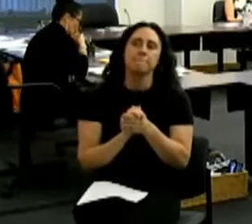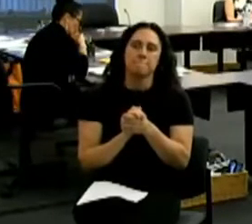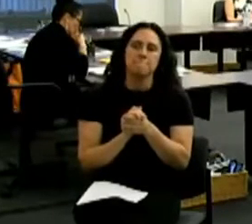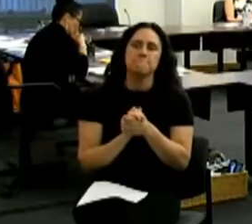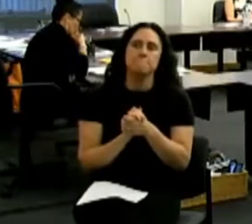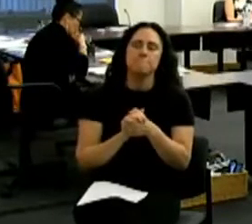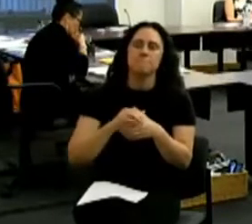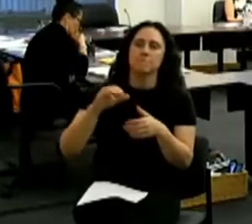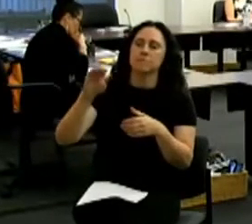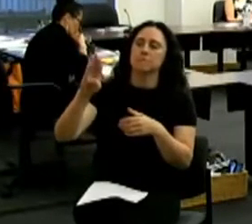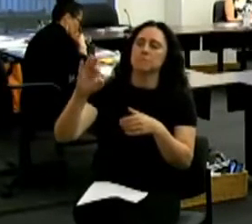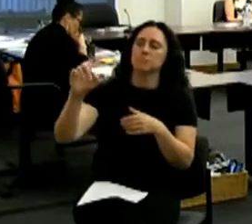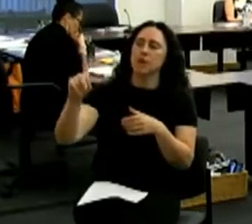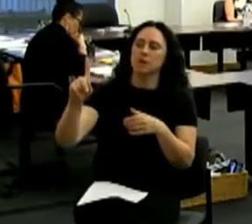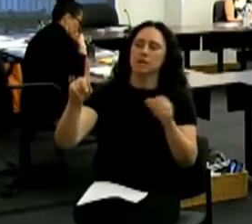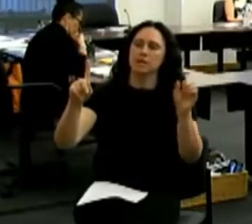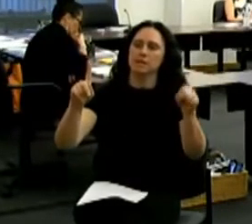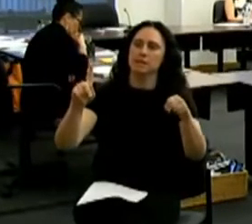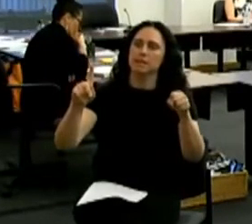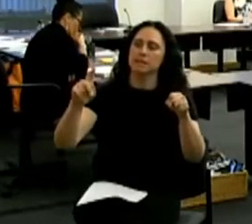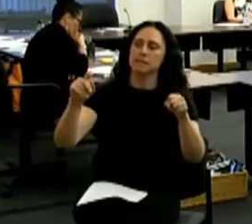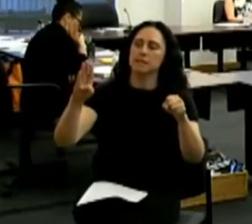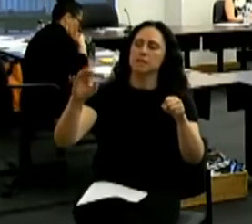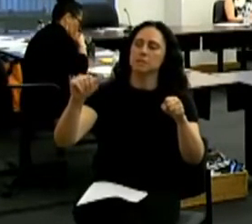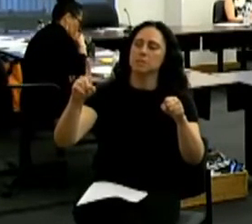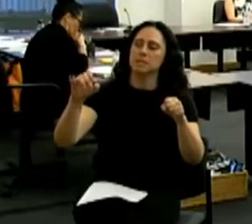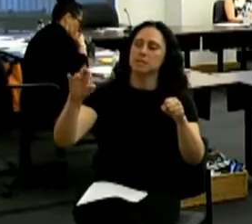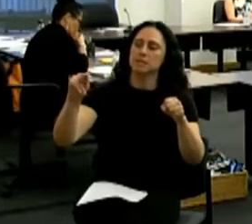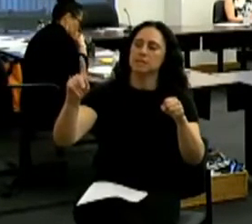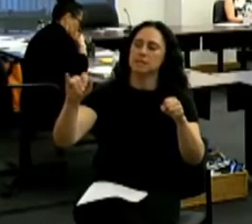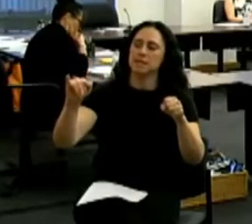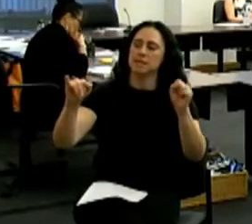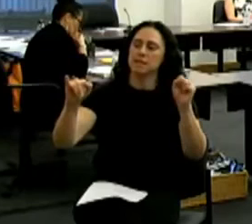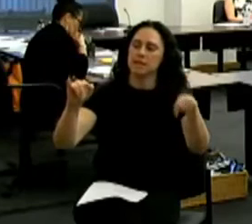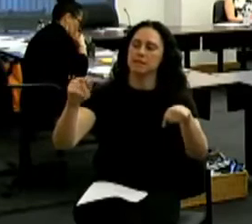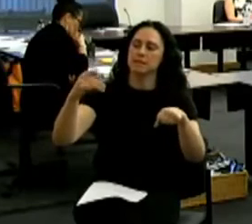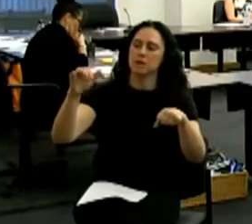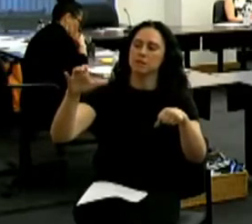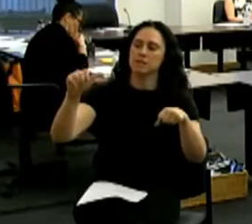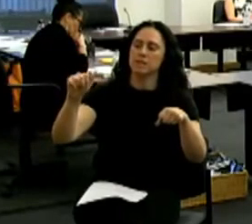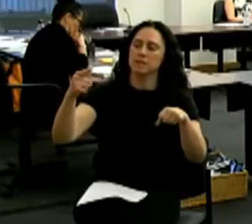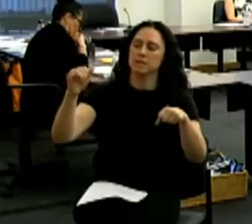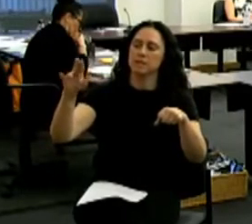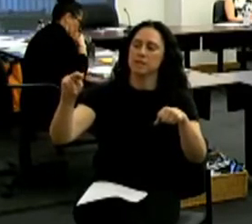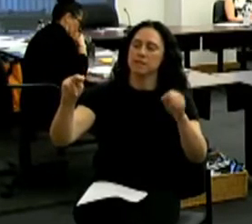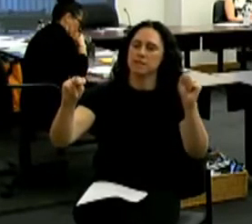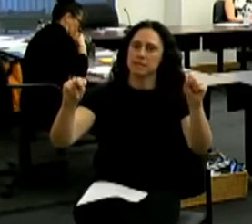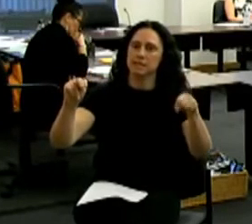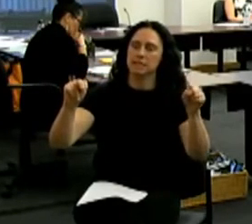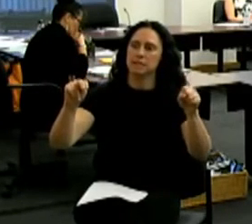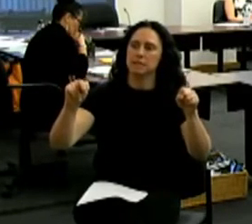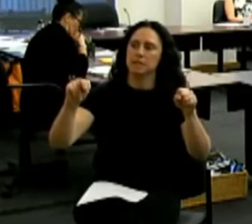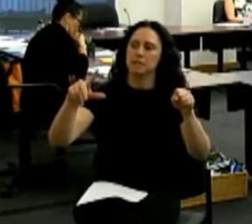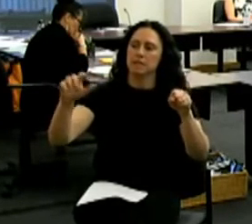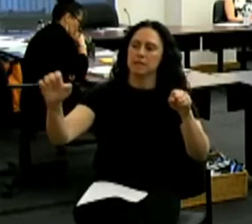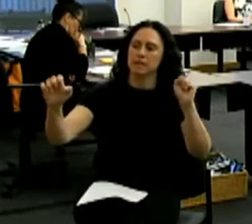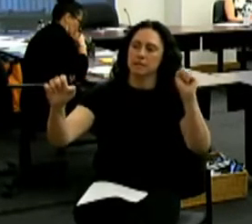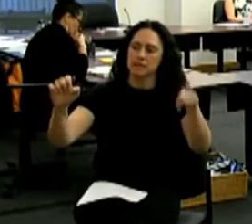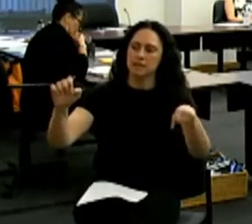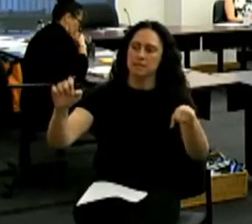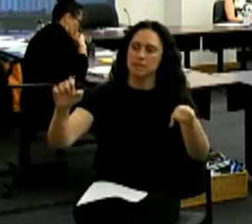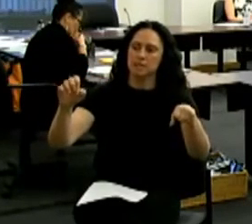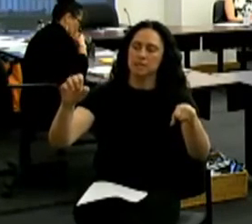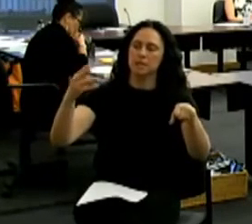I had to. Trustee Broderick, Aye. trustee Budzinski, Yes. trustee Garcia Guillen, Yes. trustee